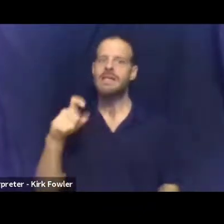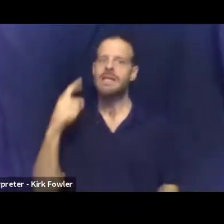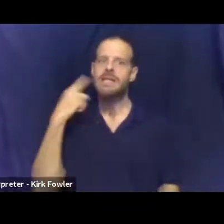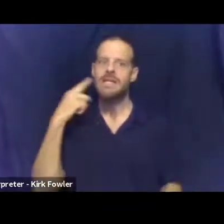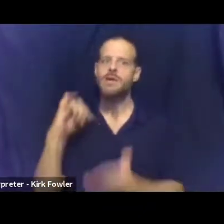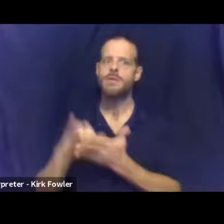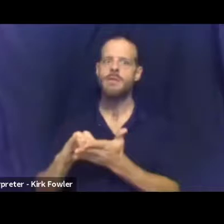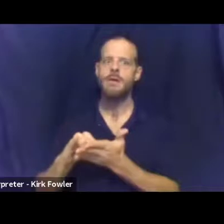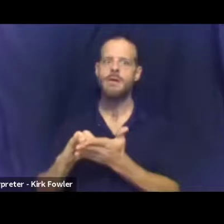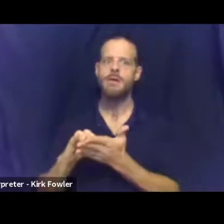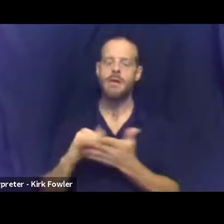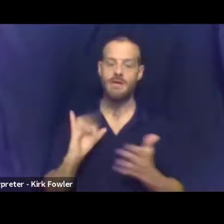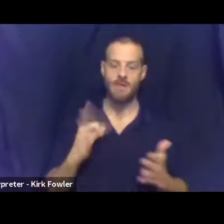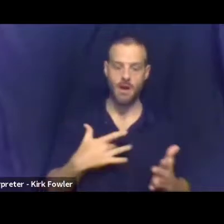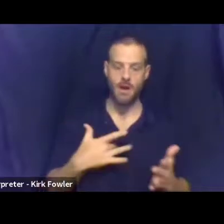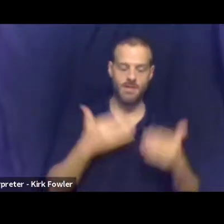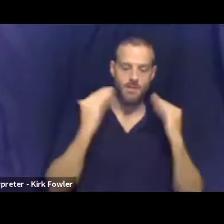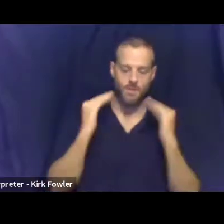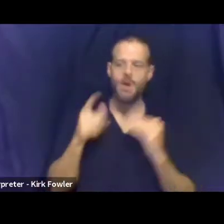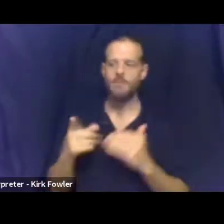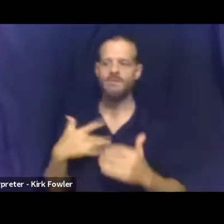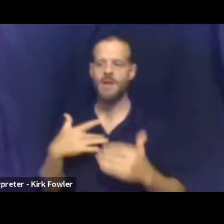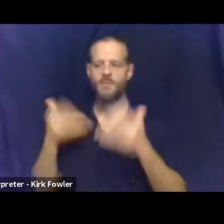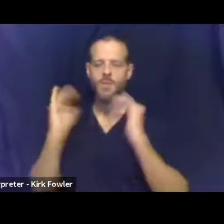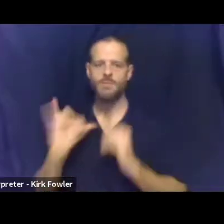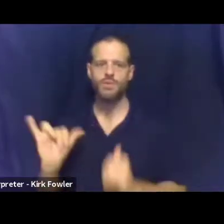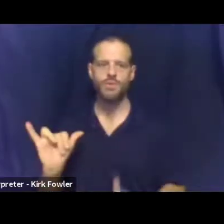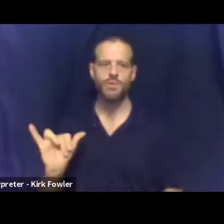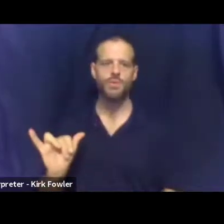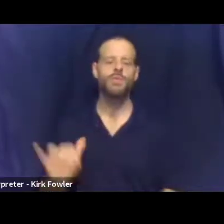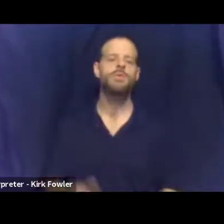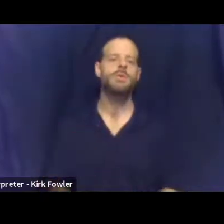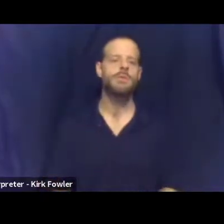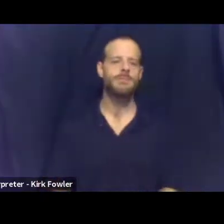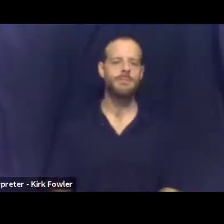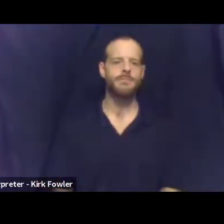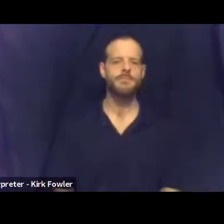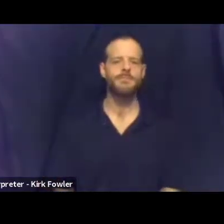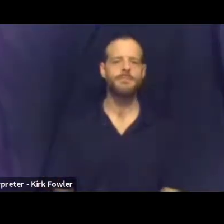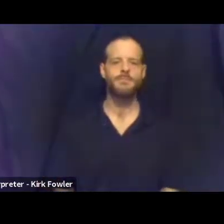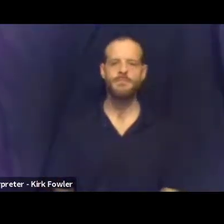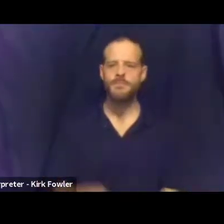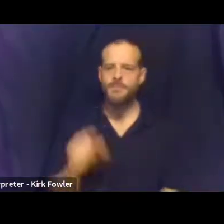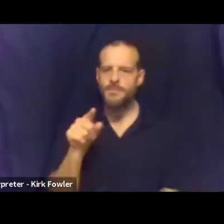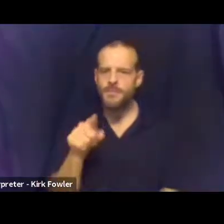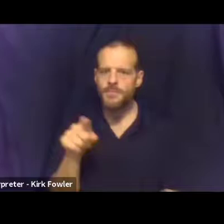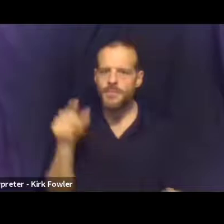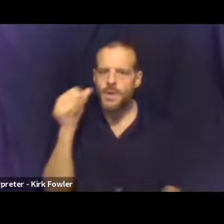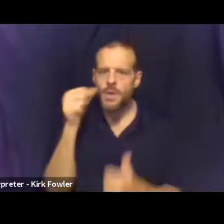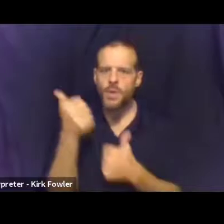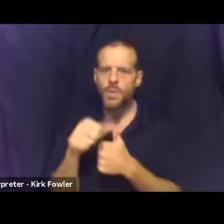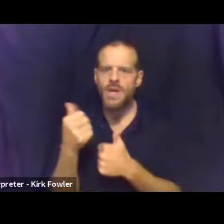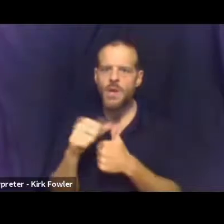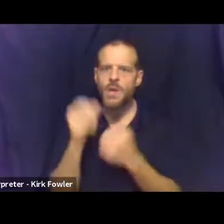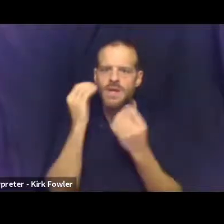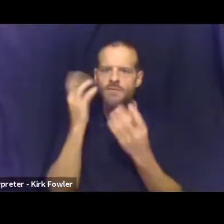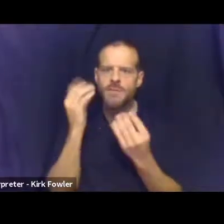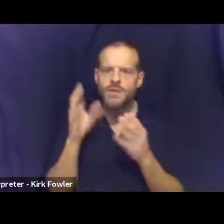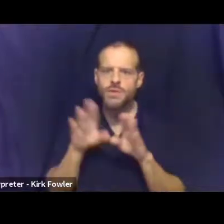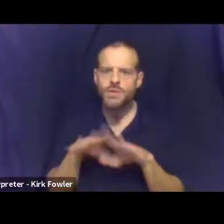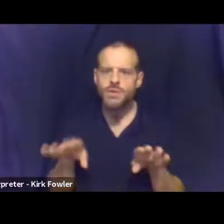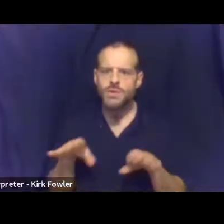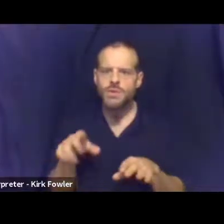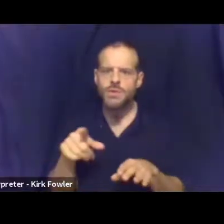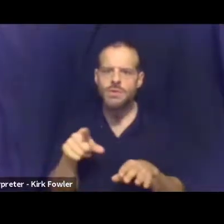um, there was a for the recall information for the children. Did I not, did I